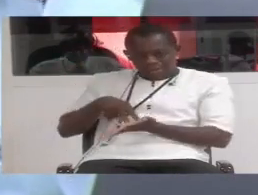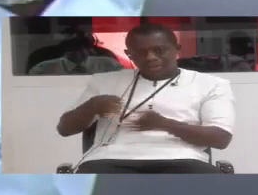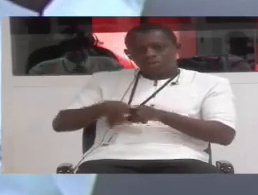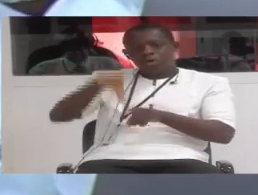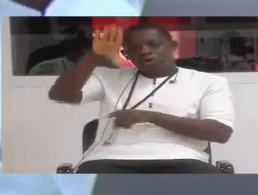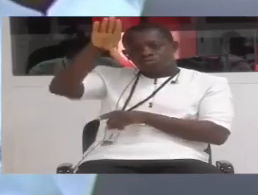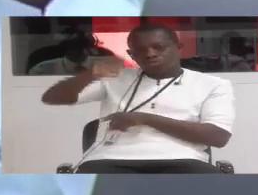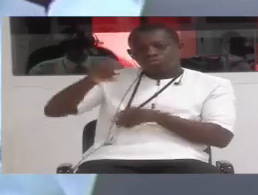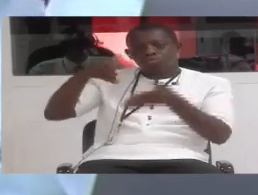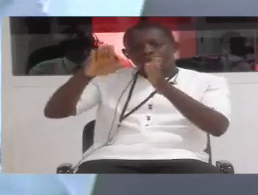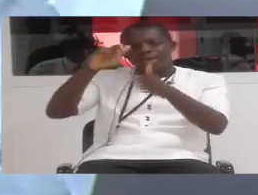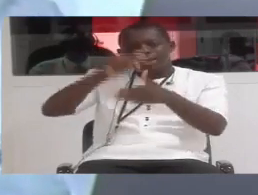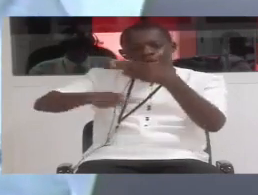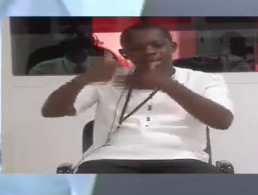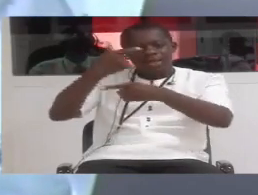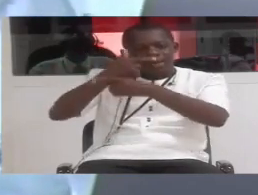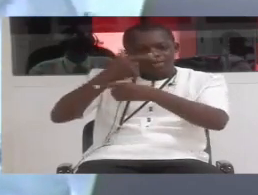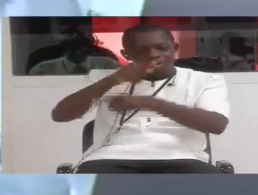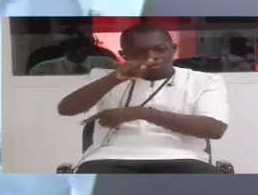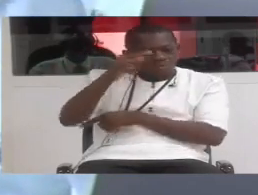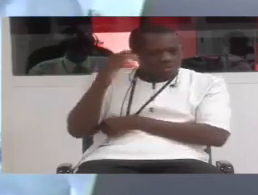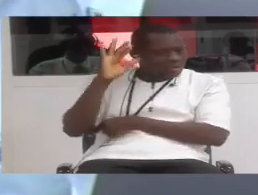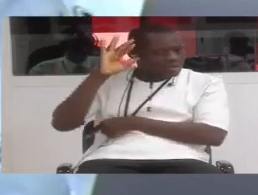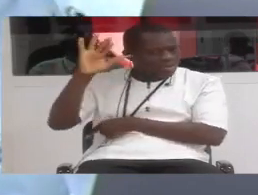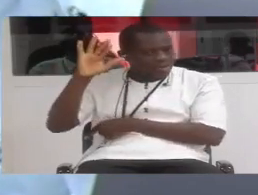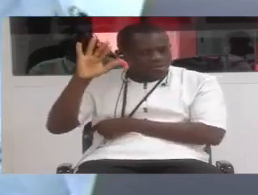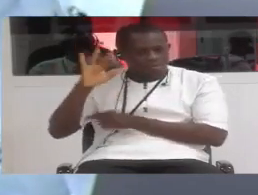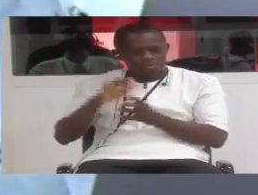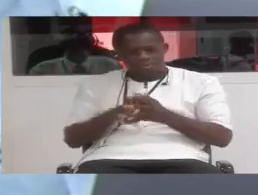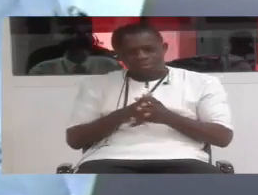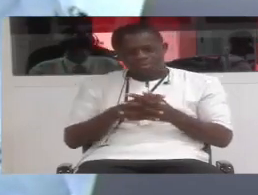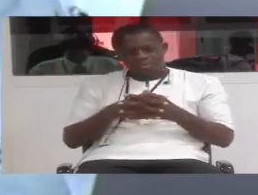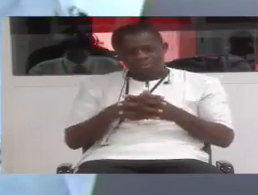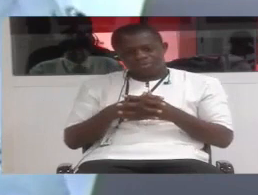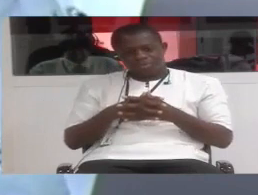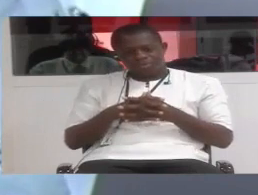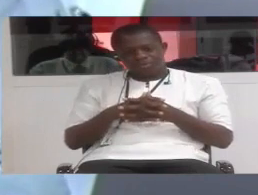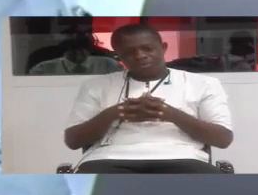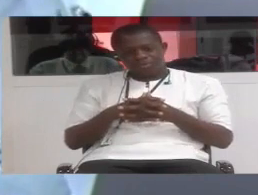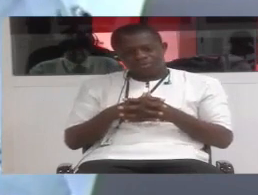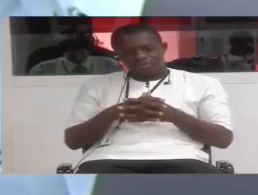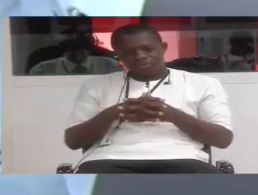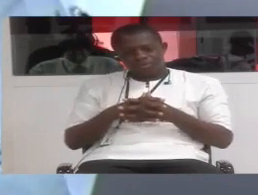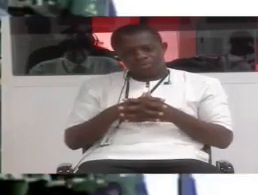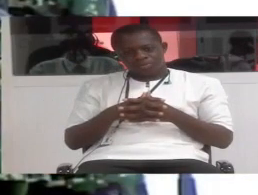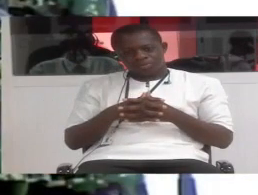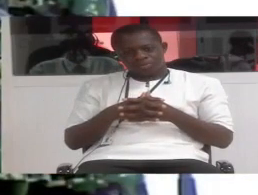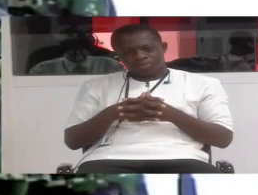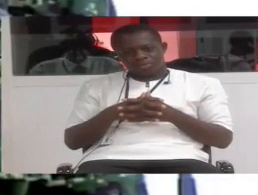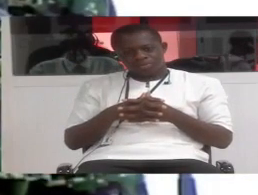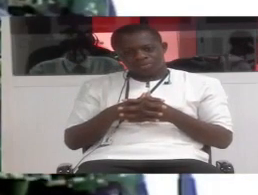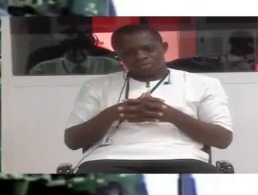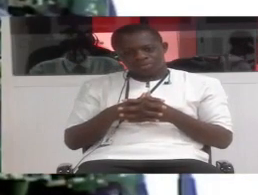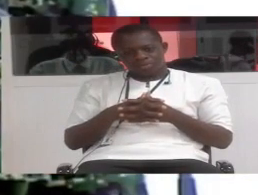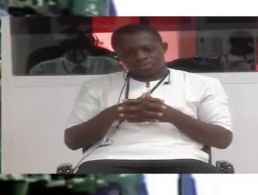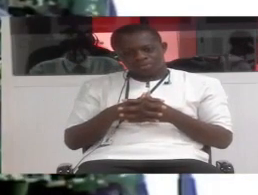by strangulation in Gambia? Ndax mus nga dega ken ko xamne loi bi mo wax ne lañ ko reey